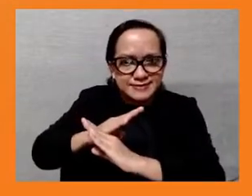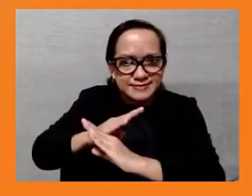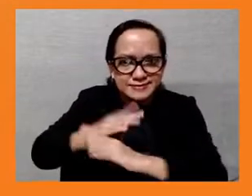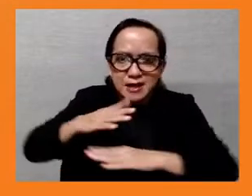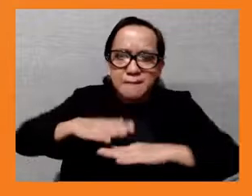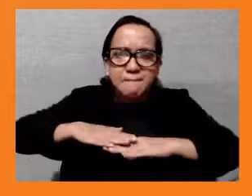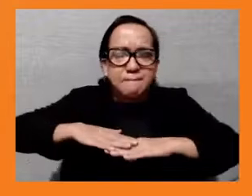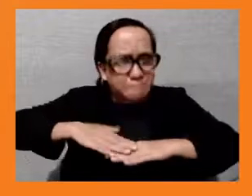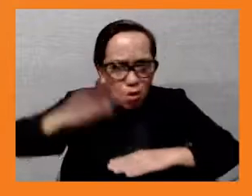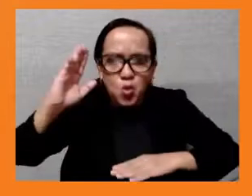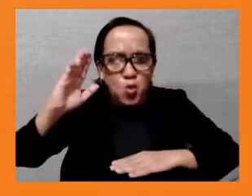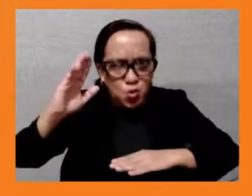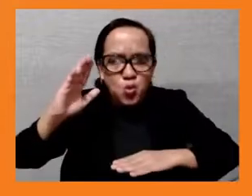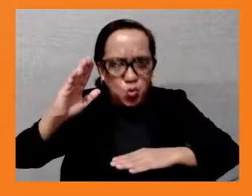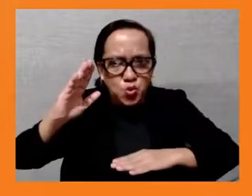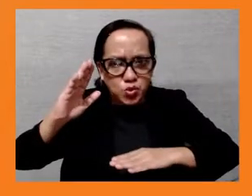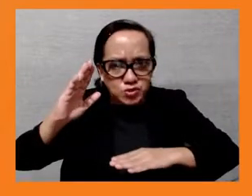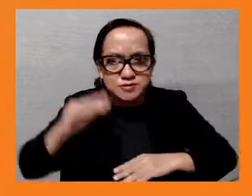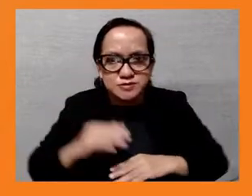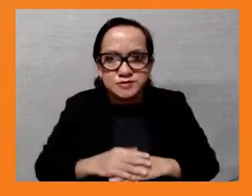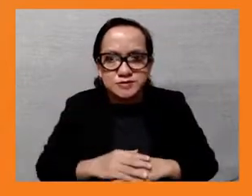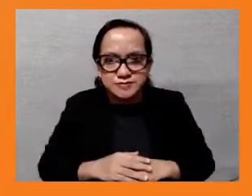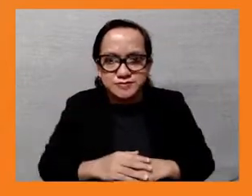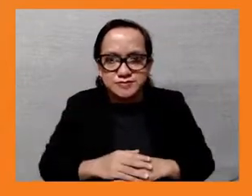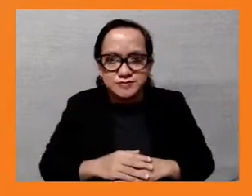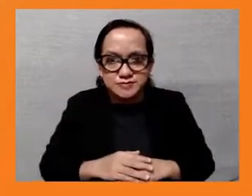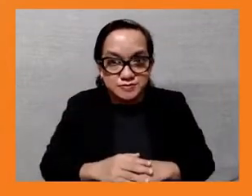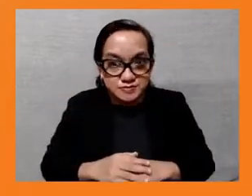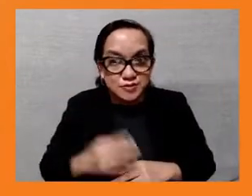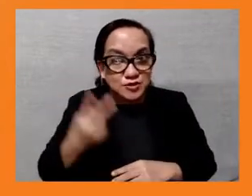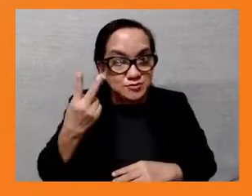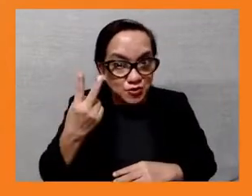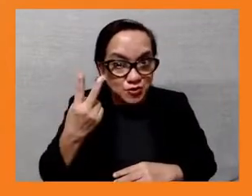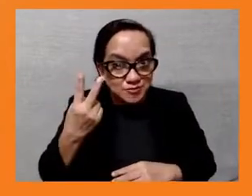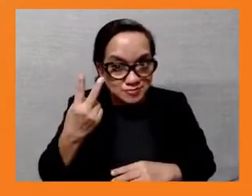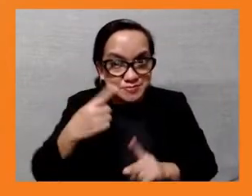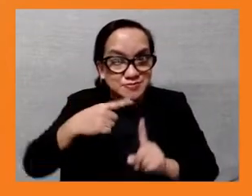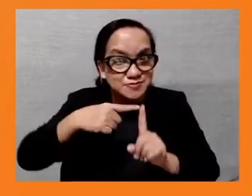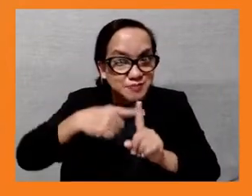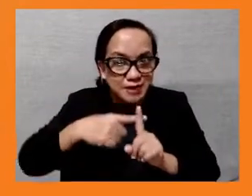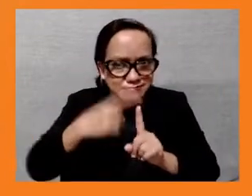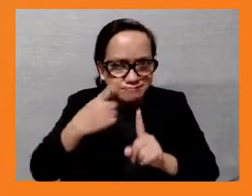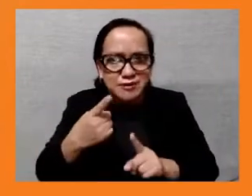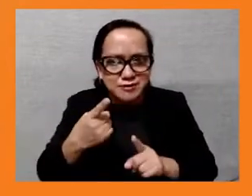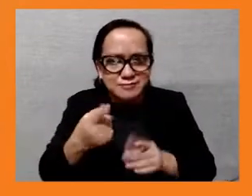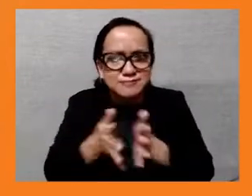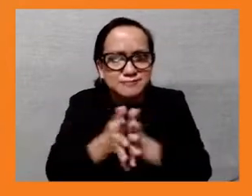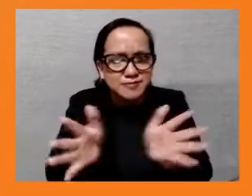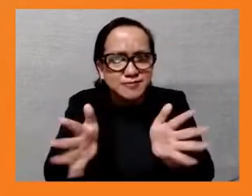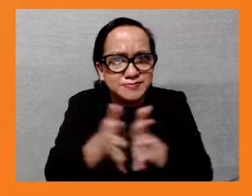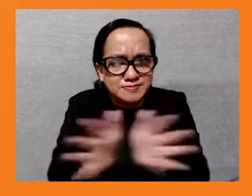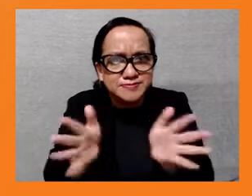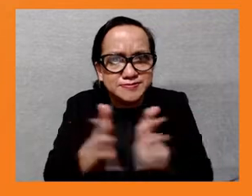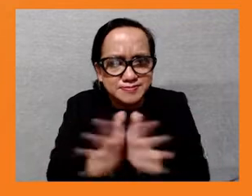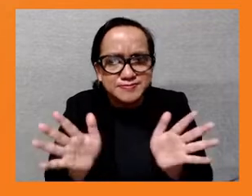process. I think some of the gaps that we've seen also relate to changes in project